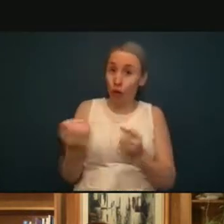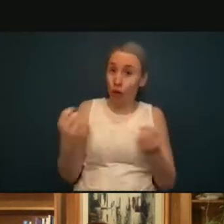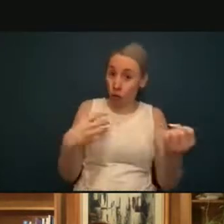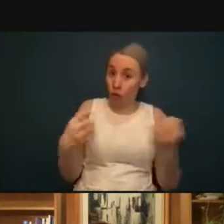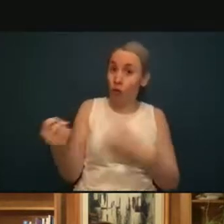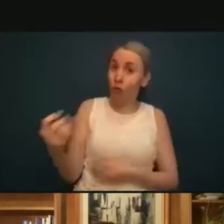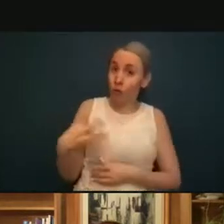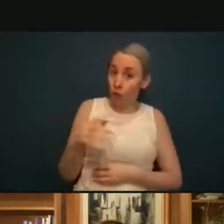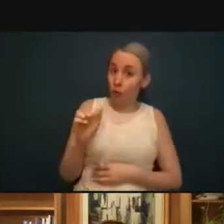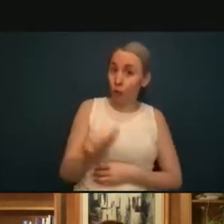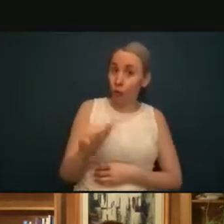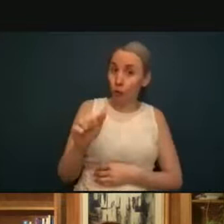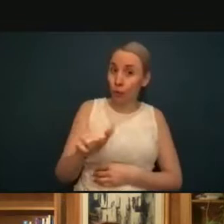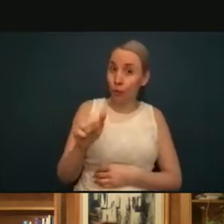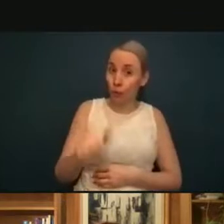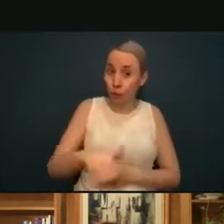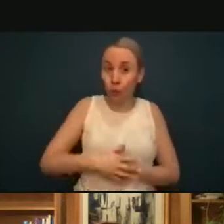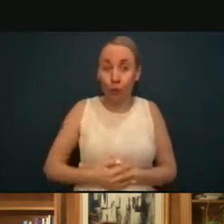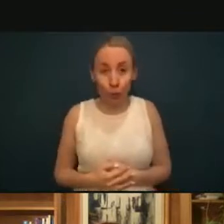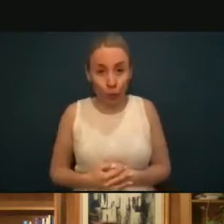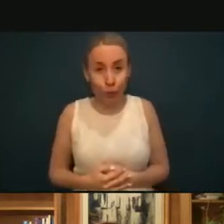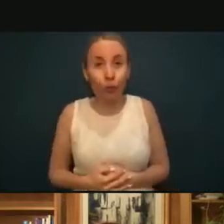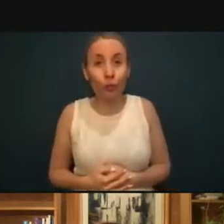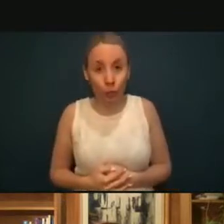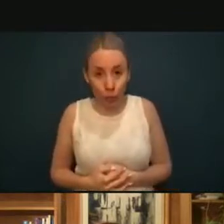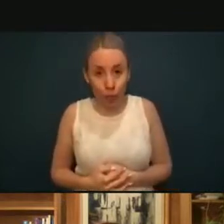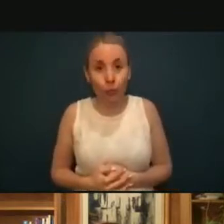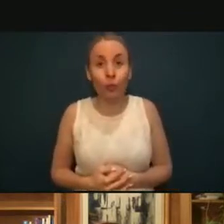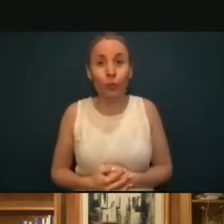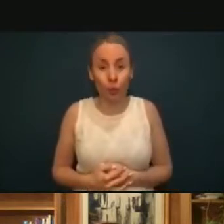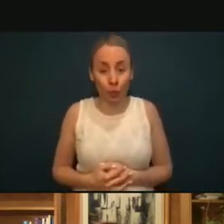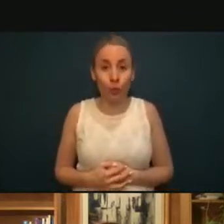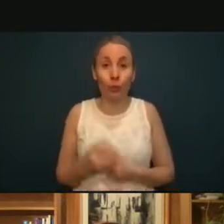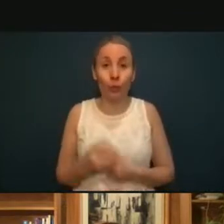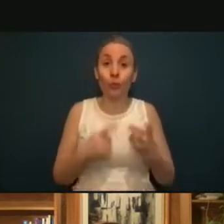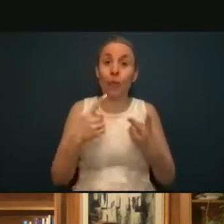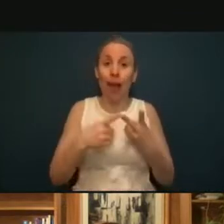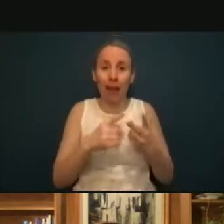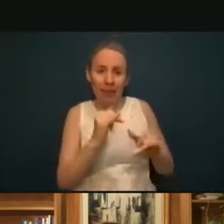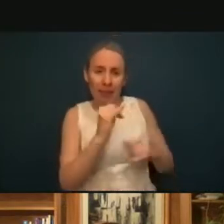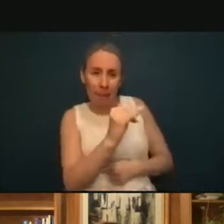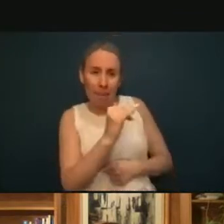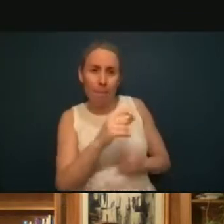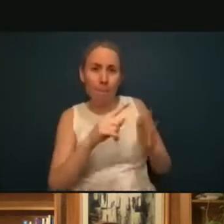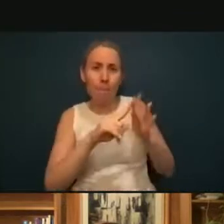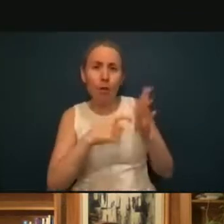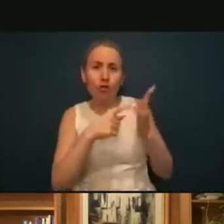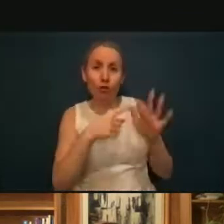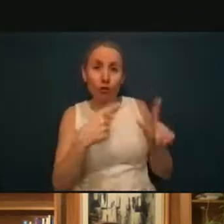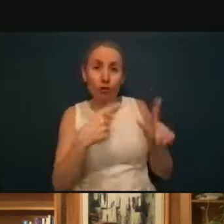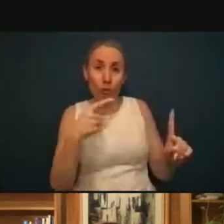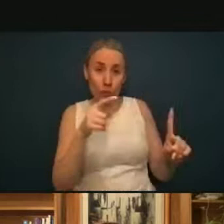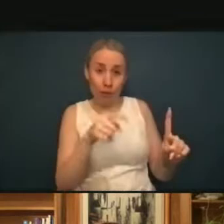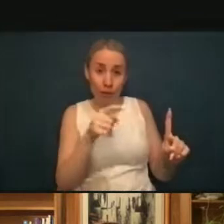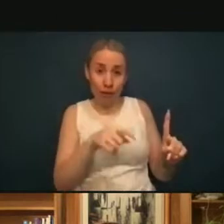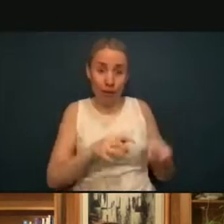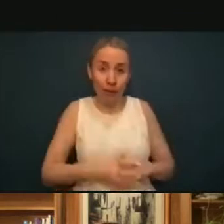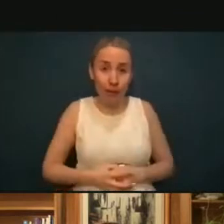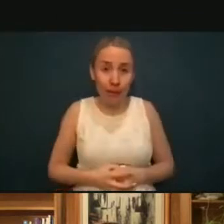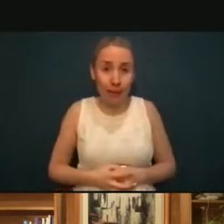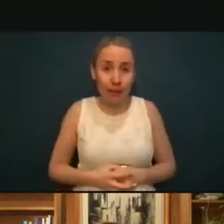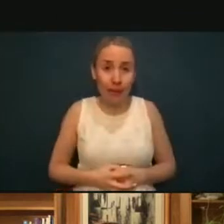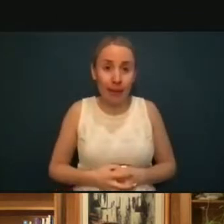also one of the benefits is, as Joe said, the integration that we can